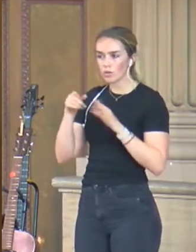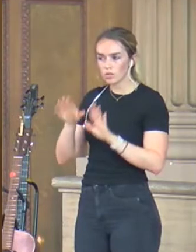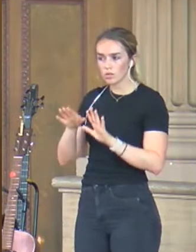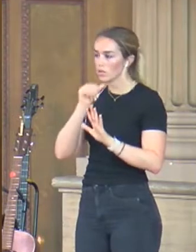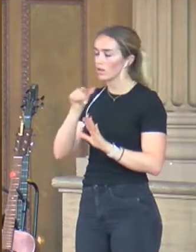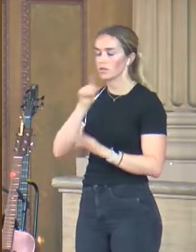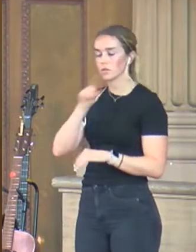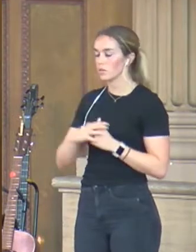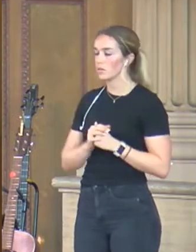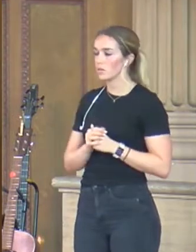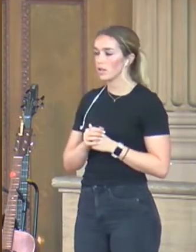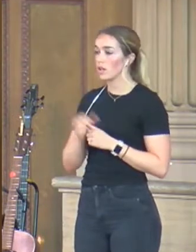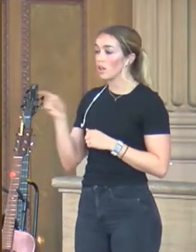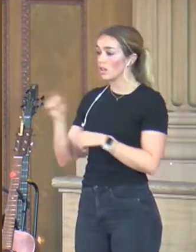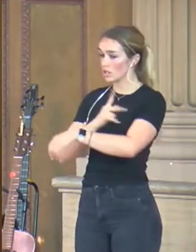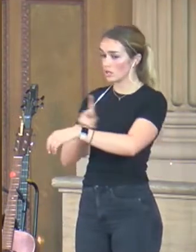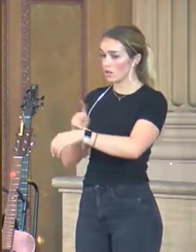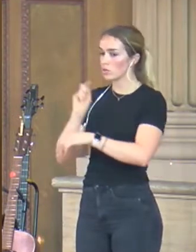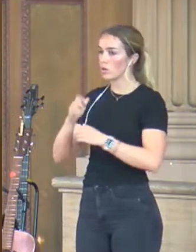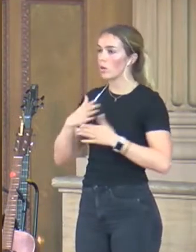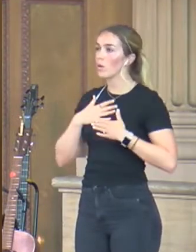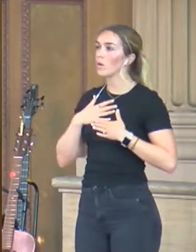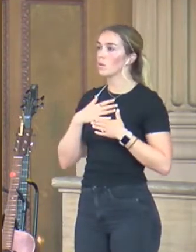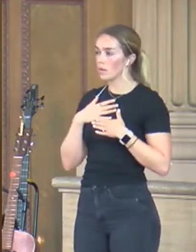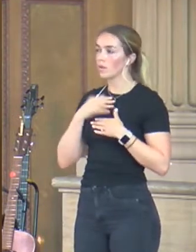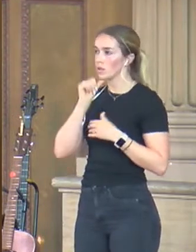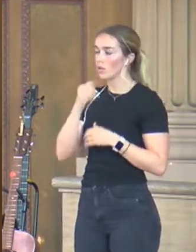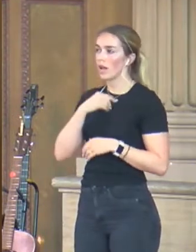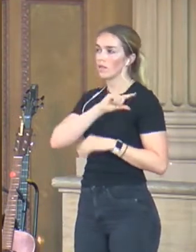The presence of this psalm should alleviate that guilt.